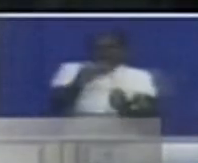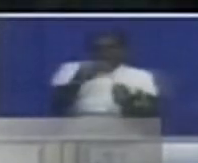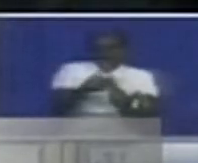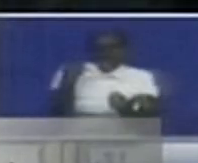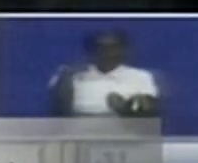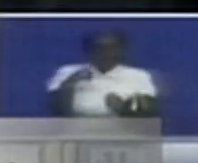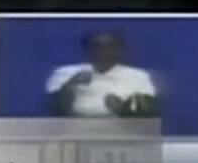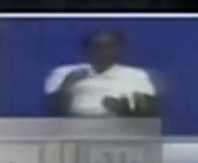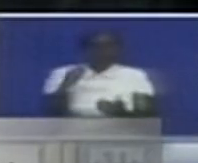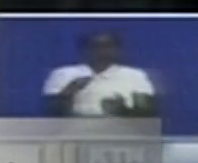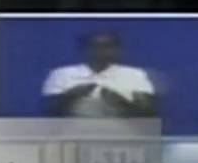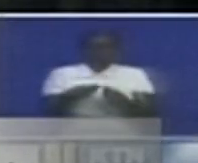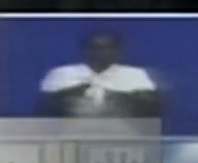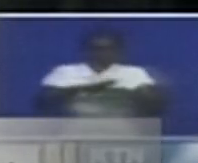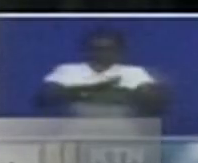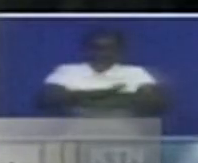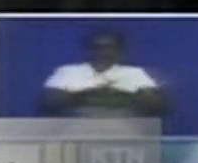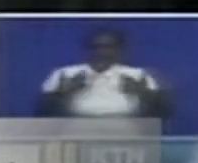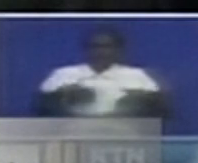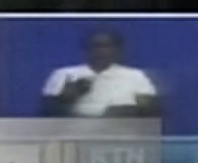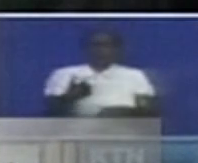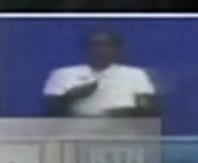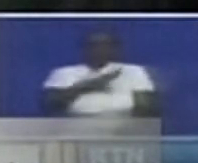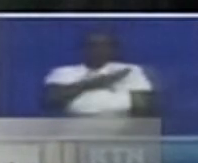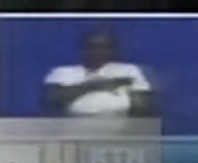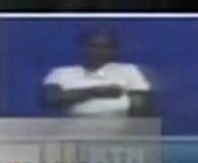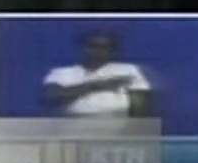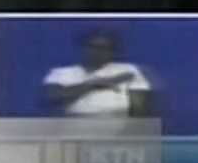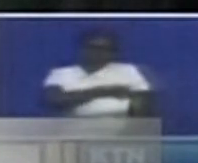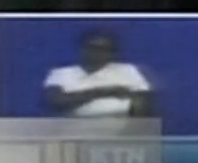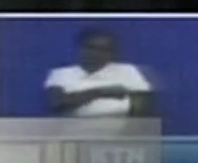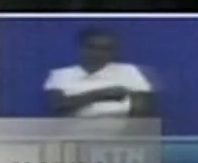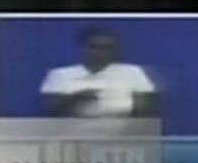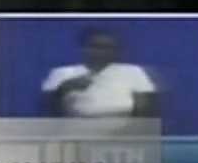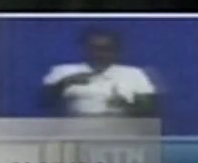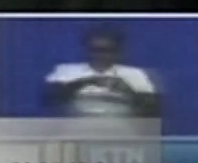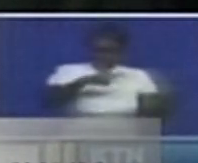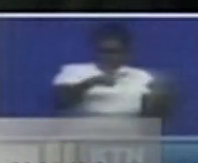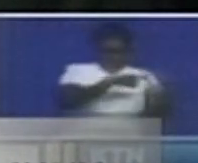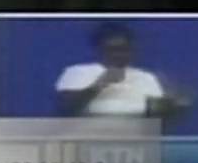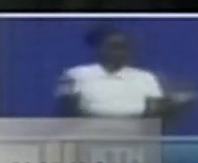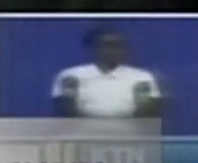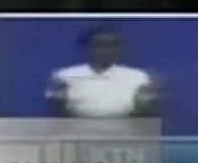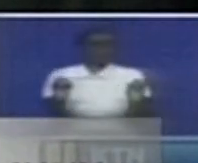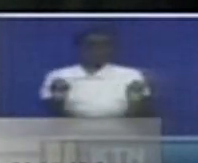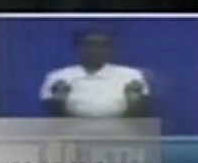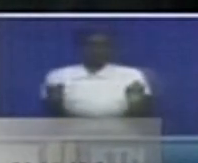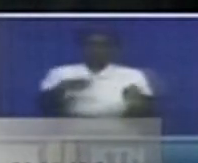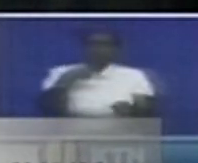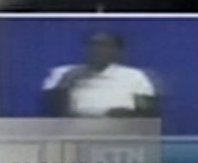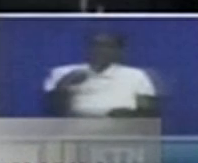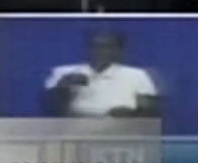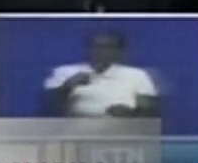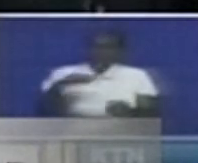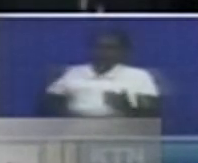there. Of course, we've said we are tolerant. That's what we're saying. We are not slaughtering them. That's what we're saying. Let them